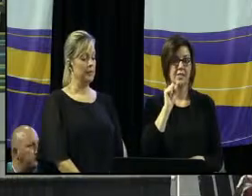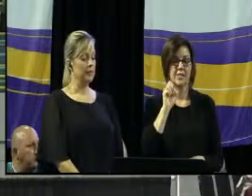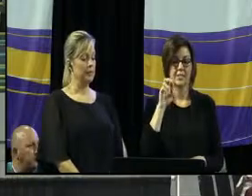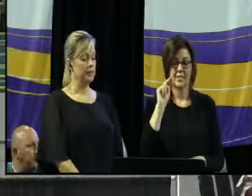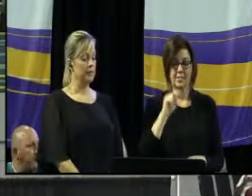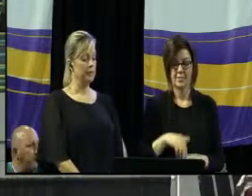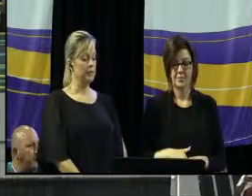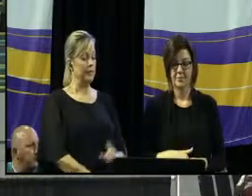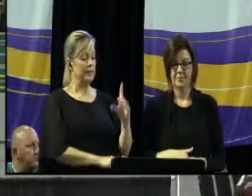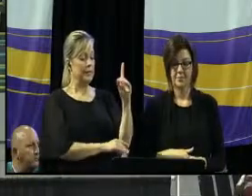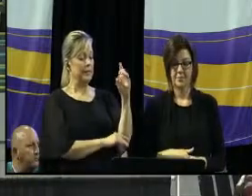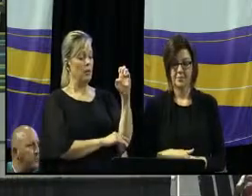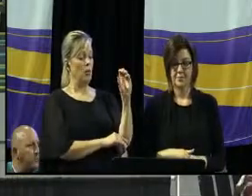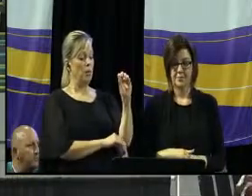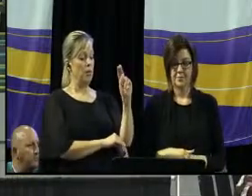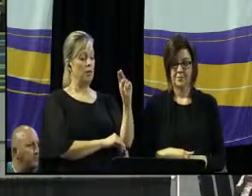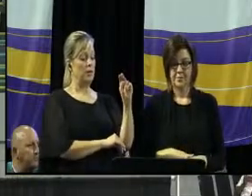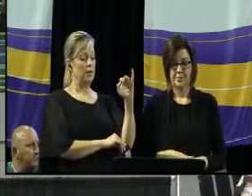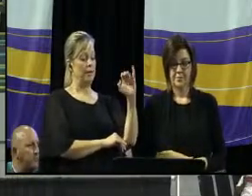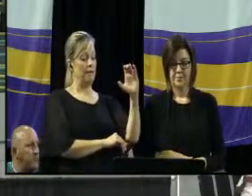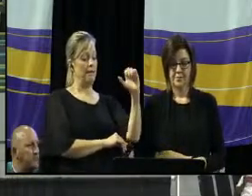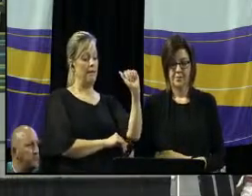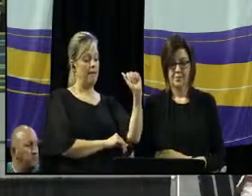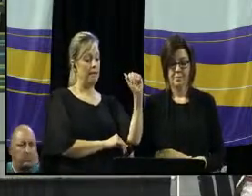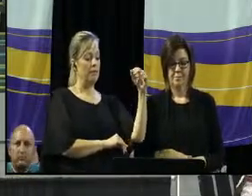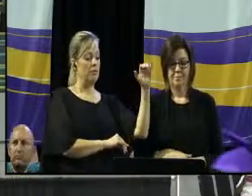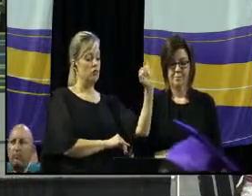Danica Jasmine Jackson.